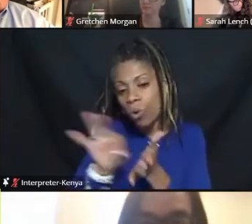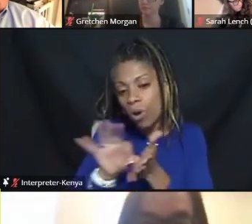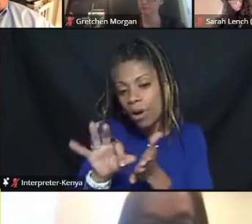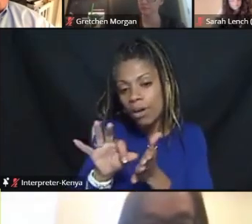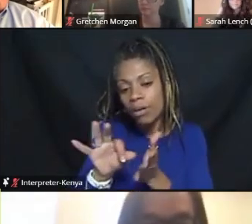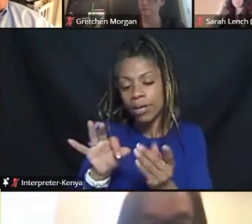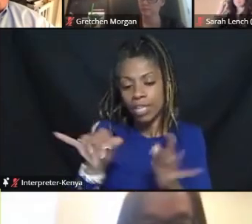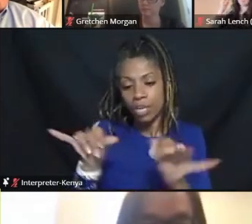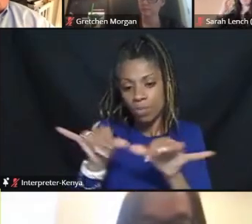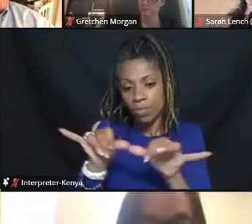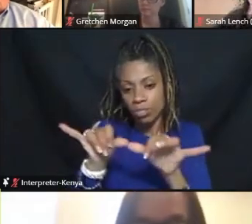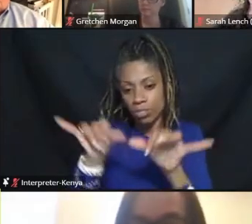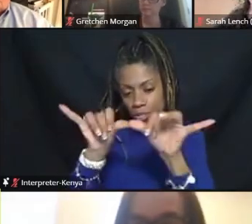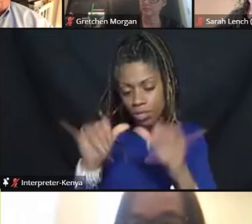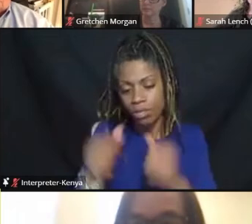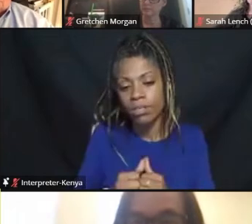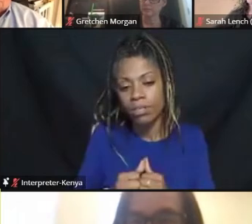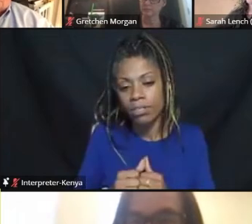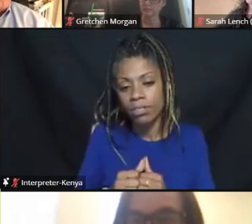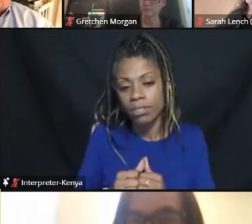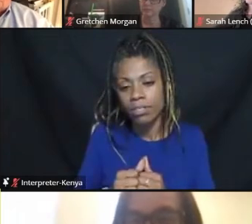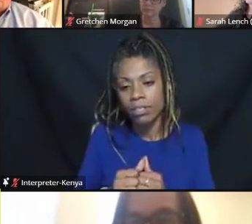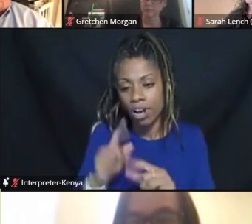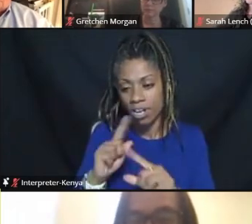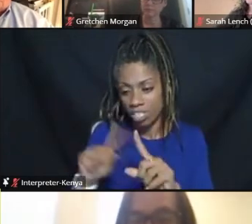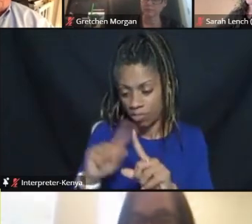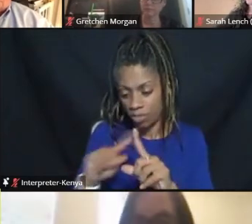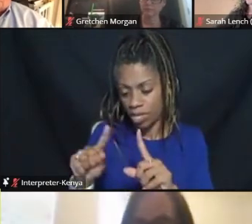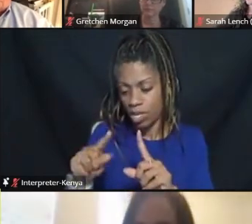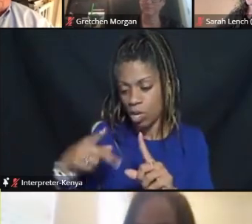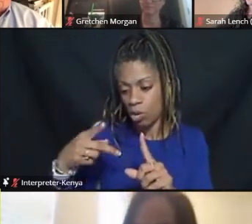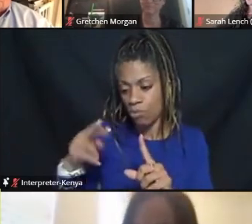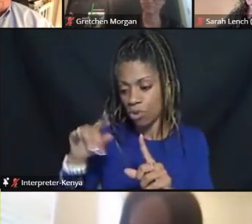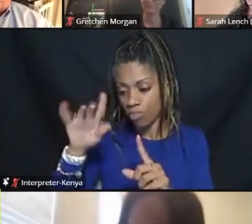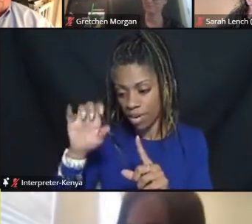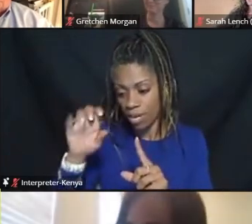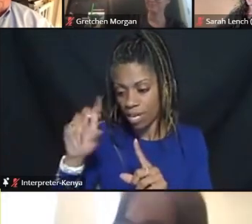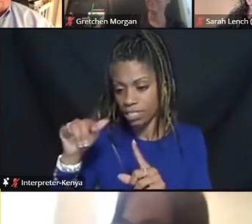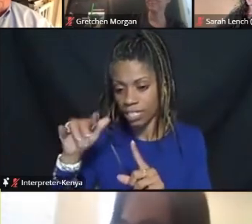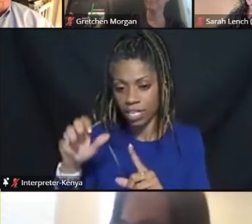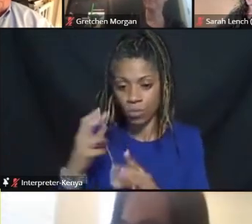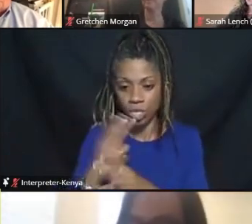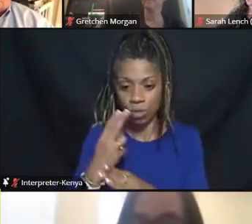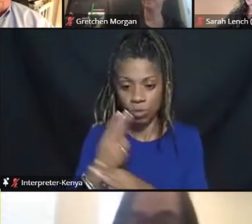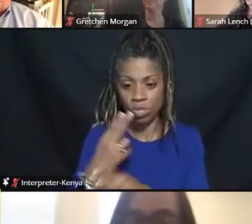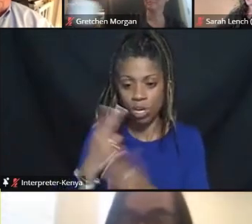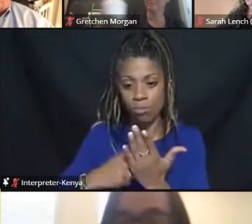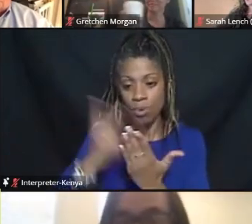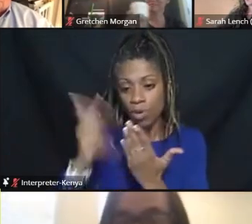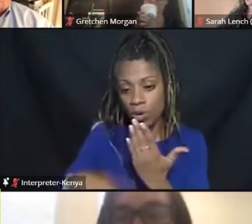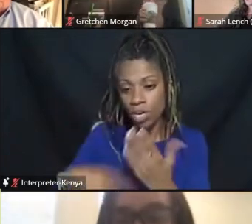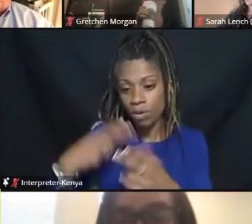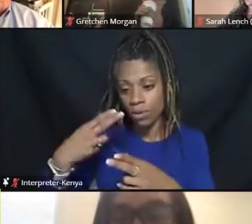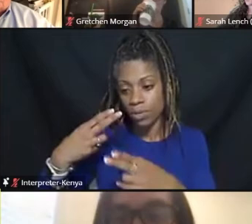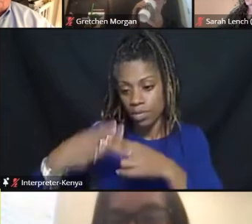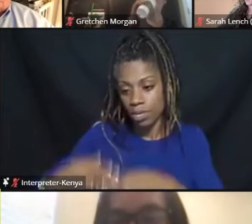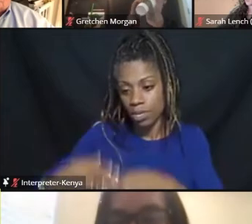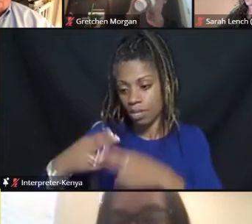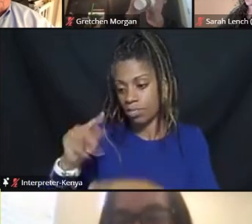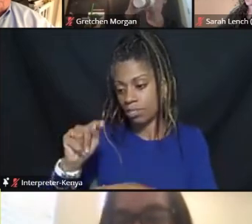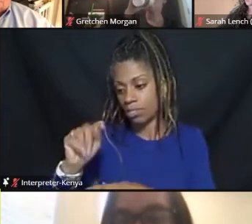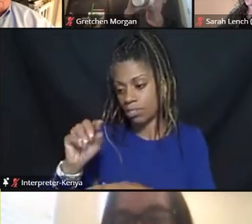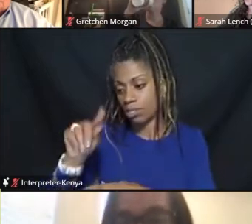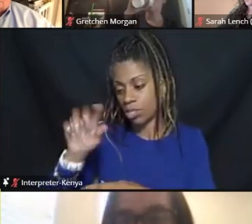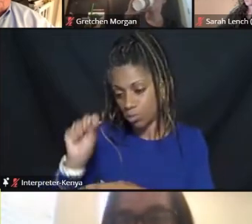utilize our graduate profile data through a system called TOTE, which has been really beneficial to us. And we really focus